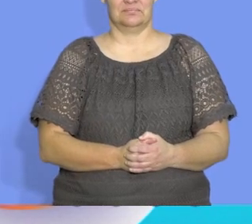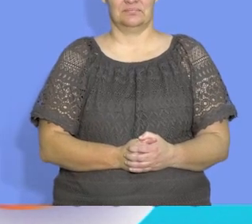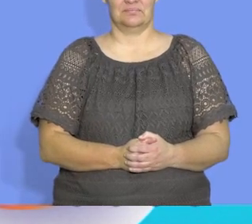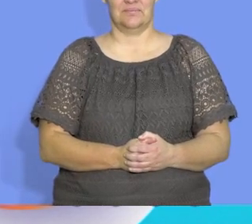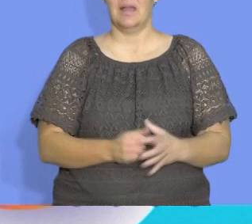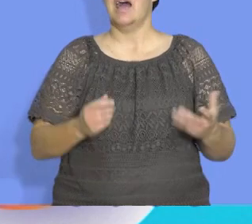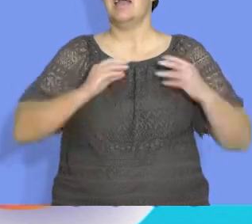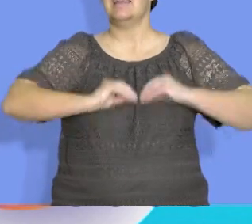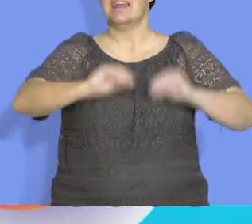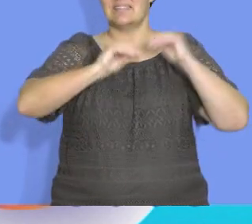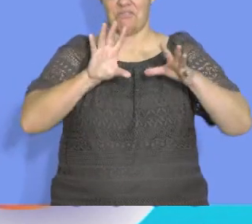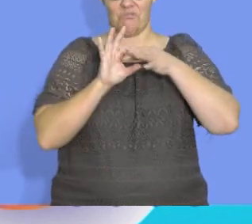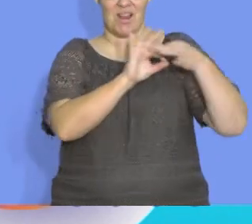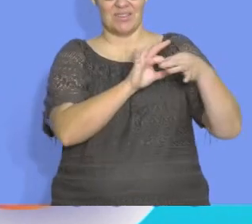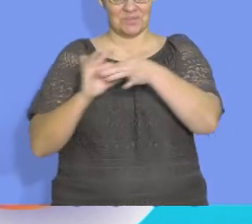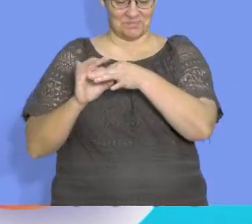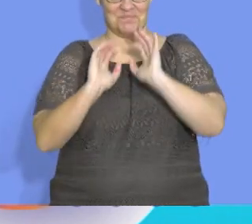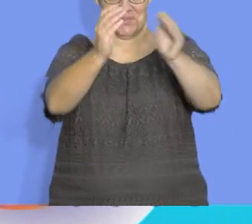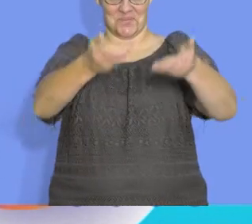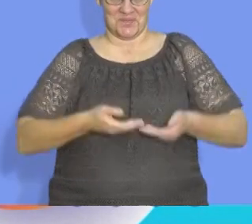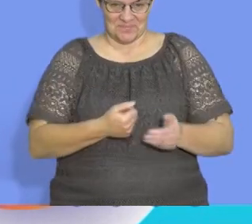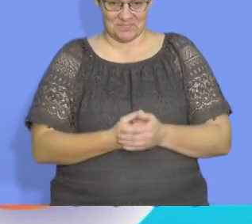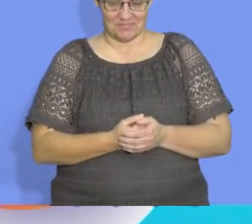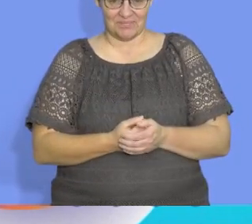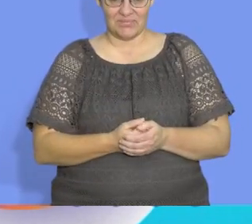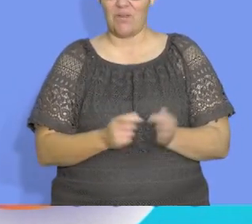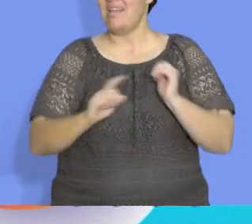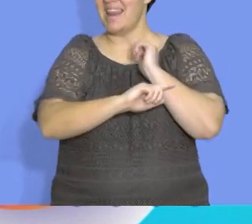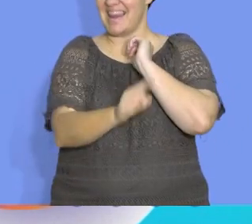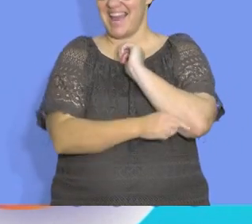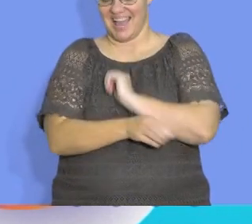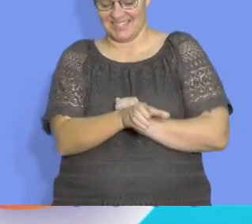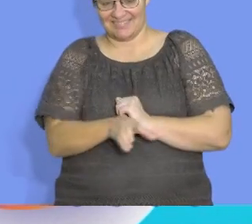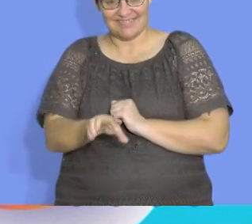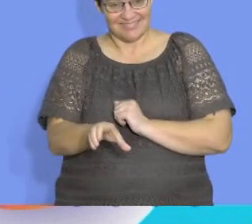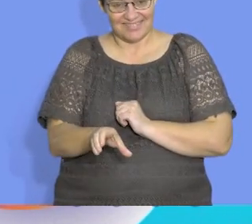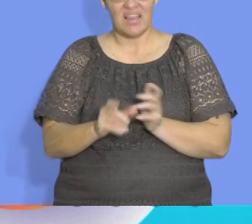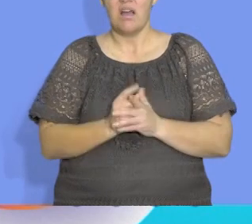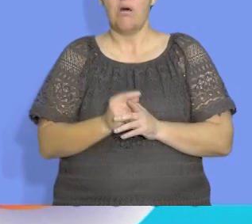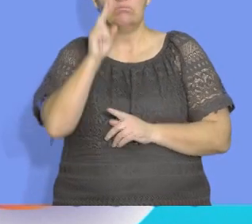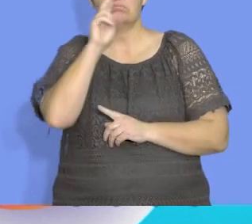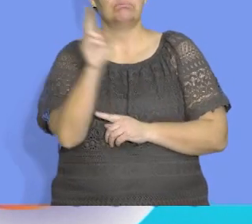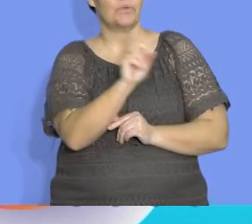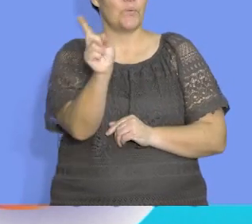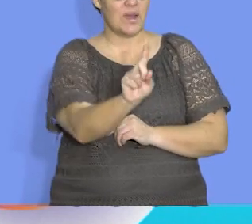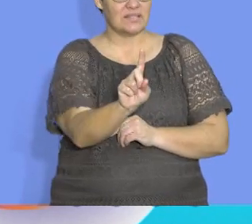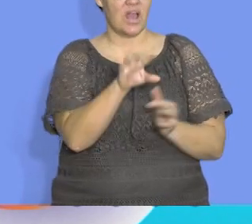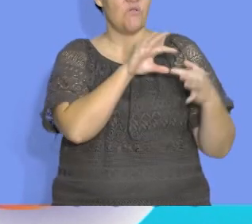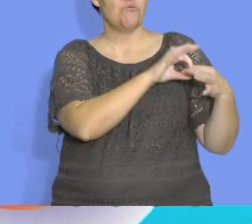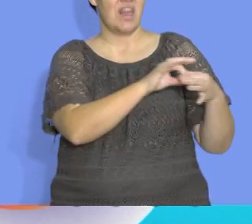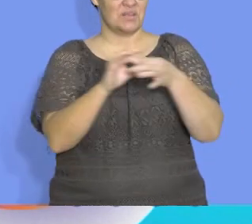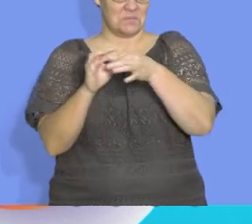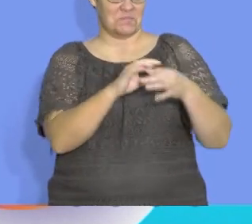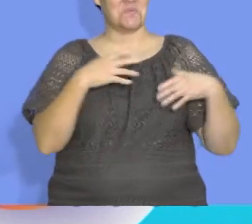Welcome to our lesson on relationships. We're into our last little section, and we're going to look at some interesting relationships